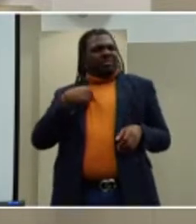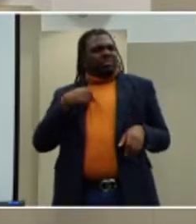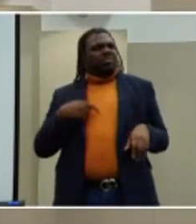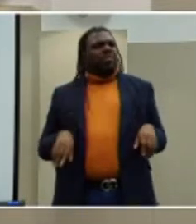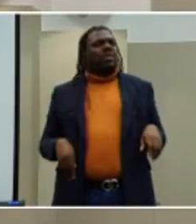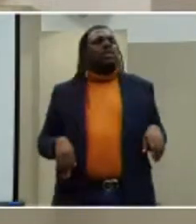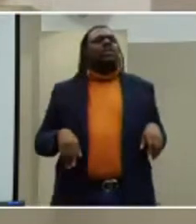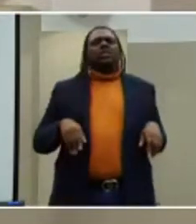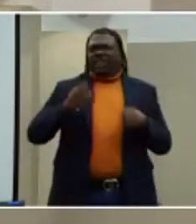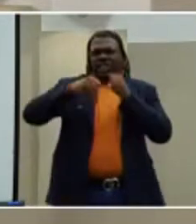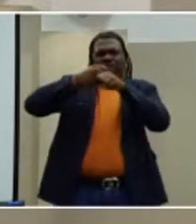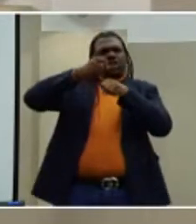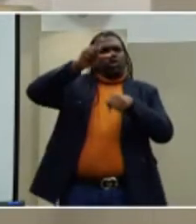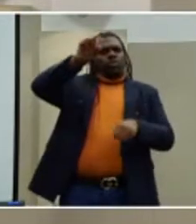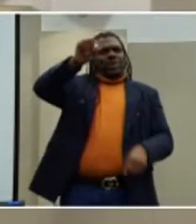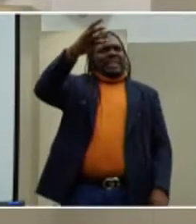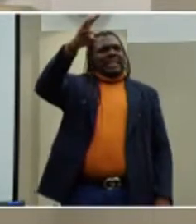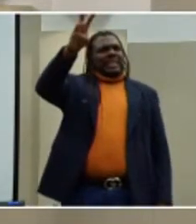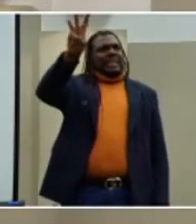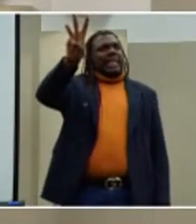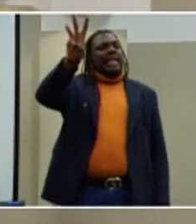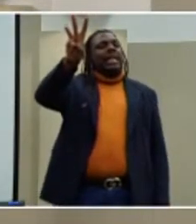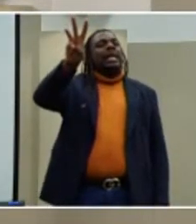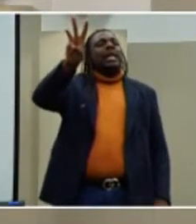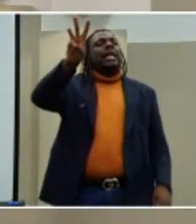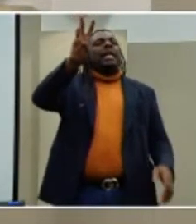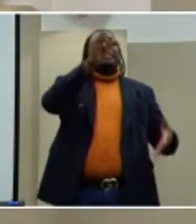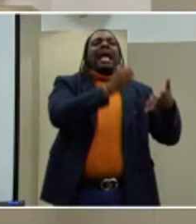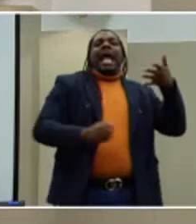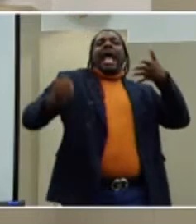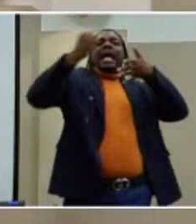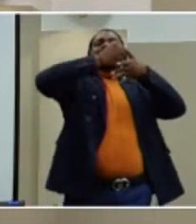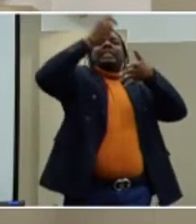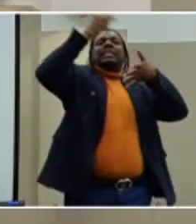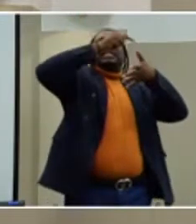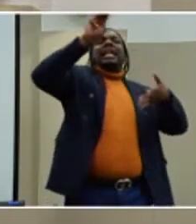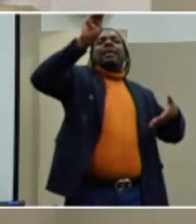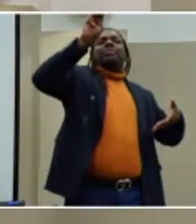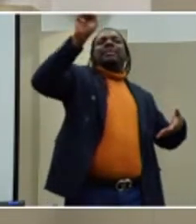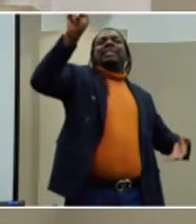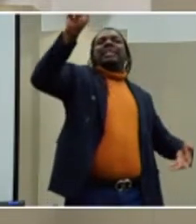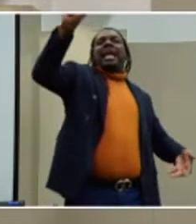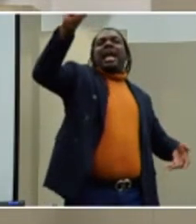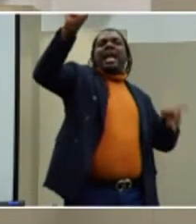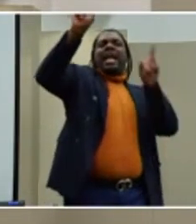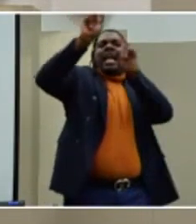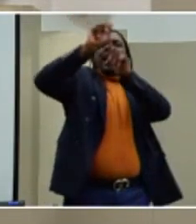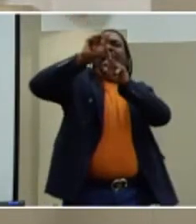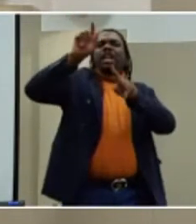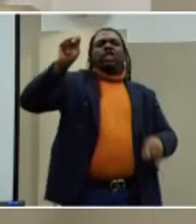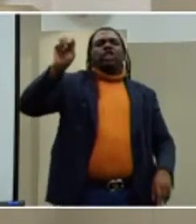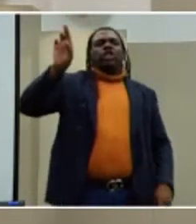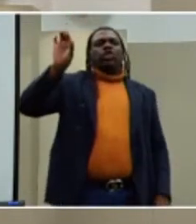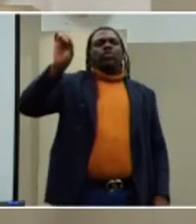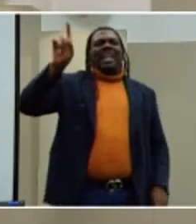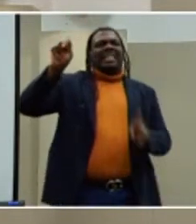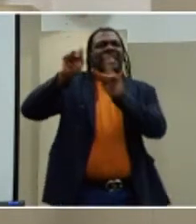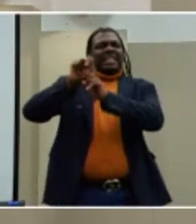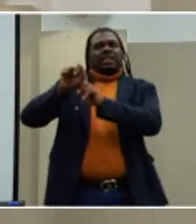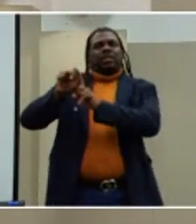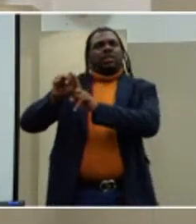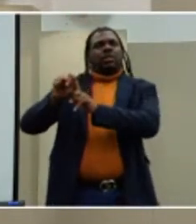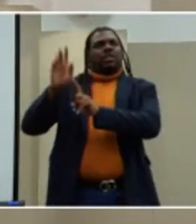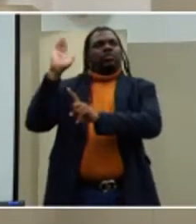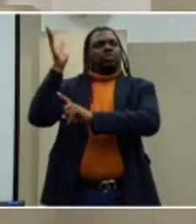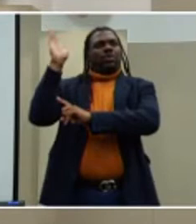in 2016, the head of the MTA Transit came and spoke to us,